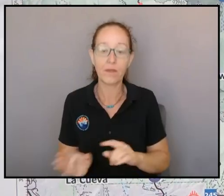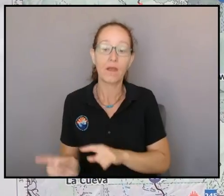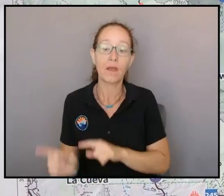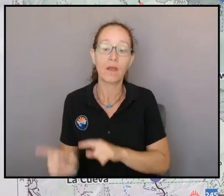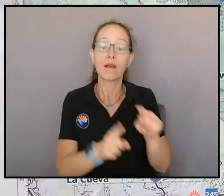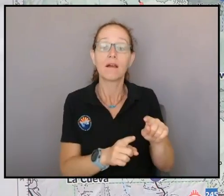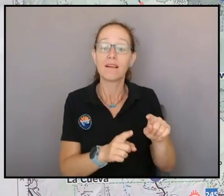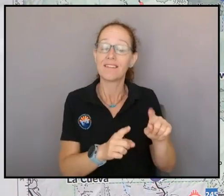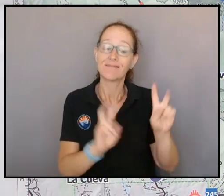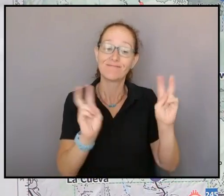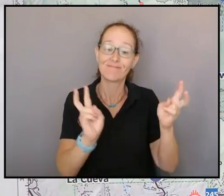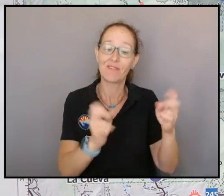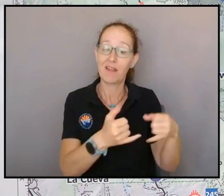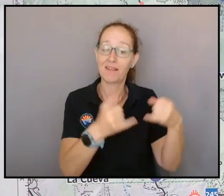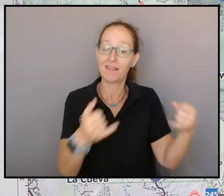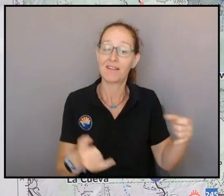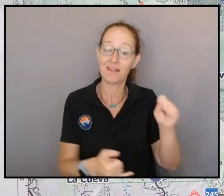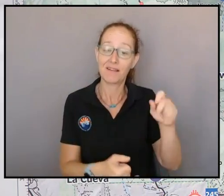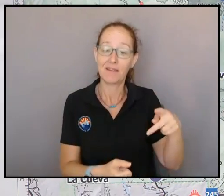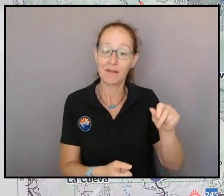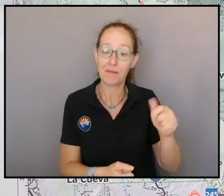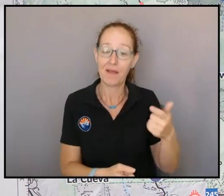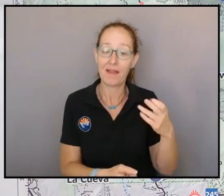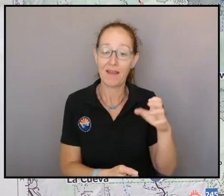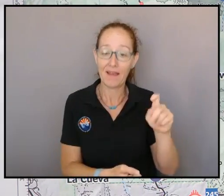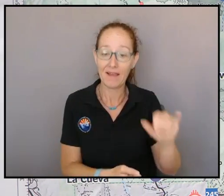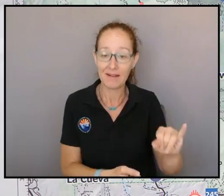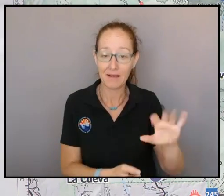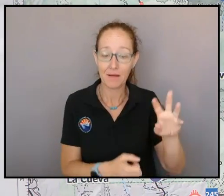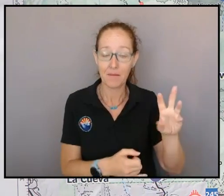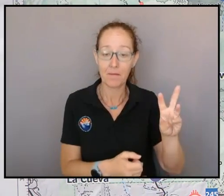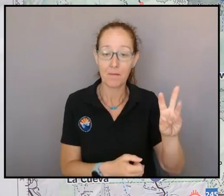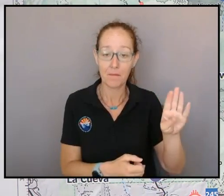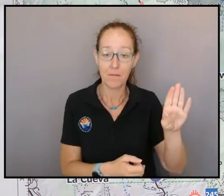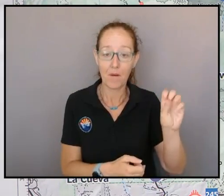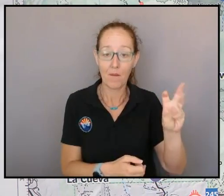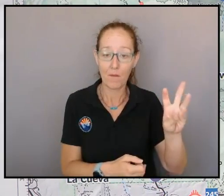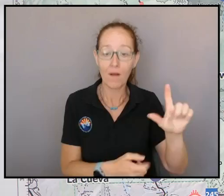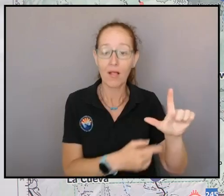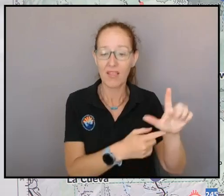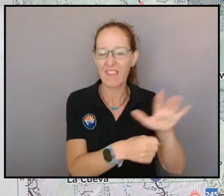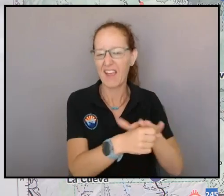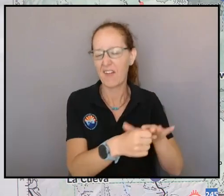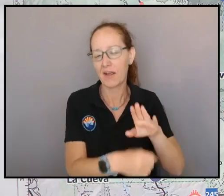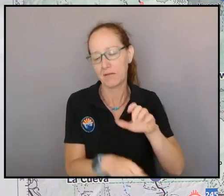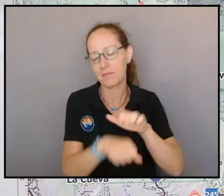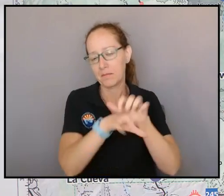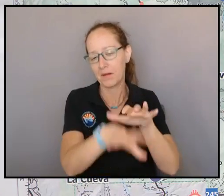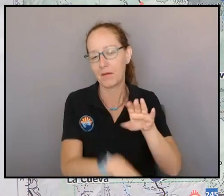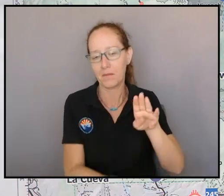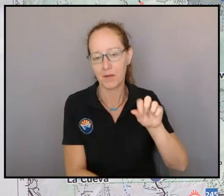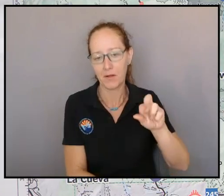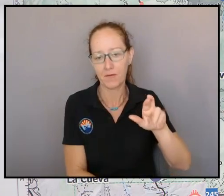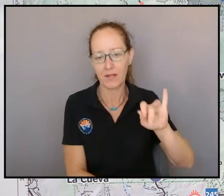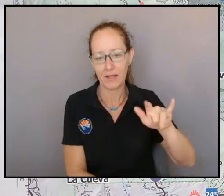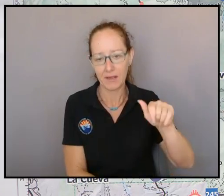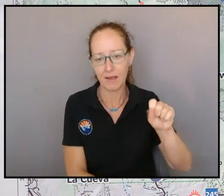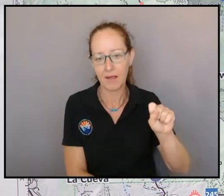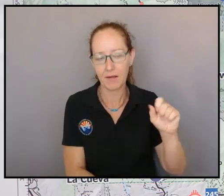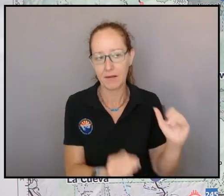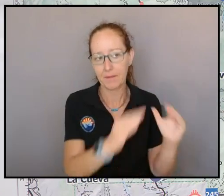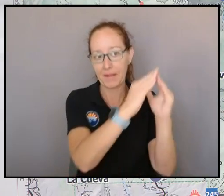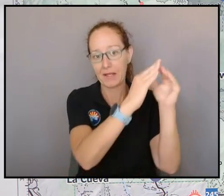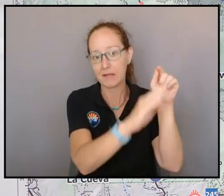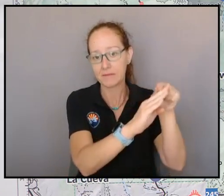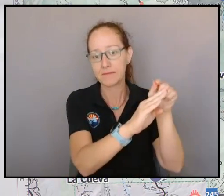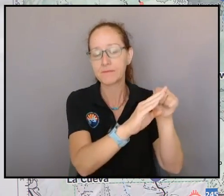Peak area. And they're going to continue to look at moving the excavator down from Barilla, working the 83 road along